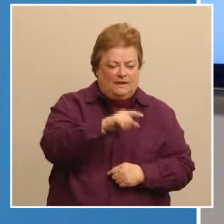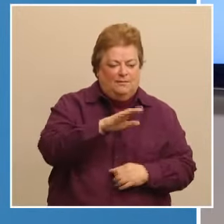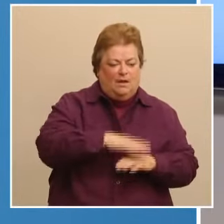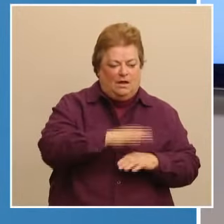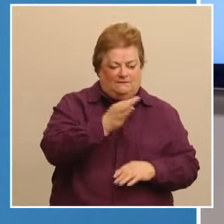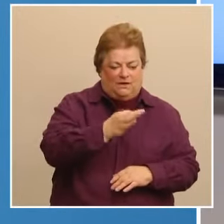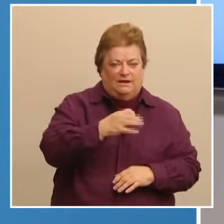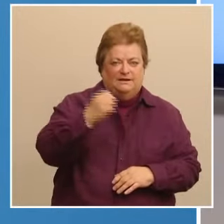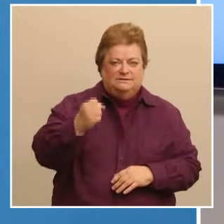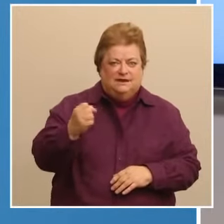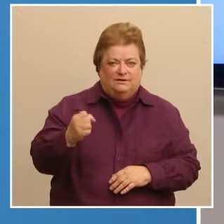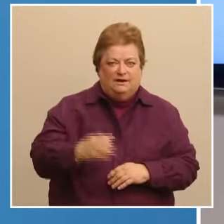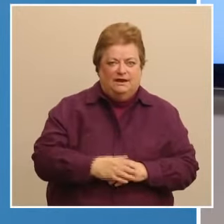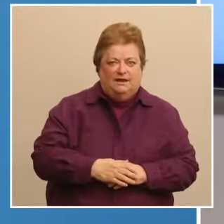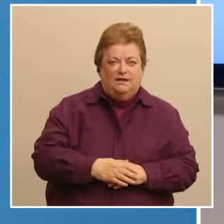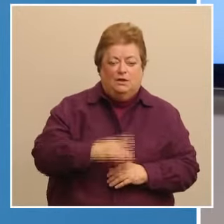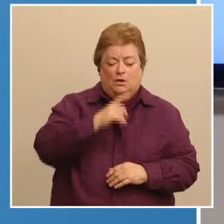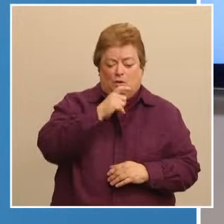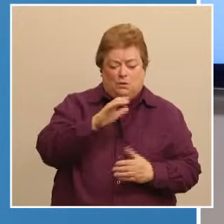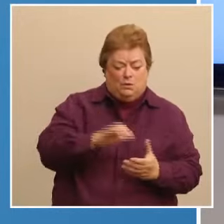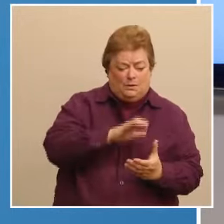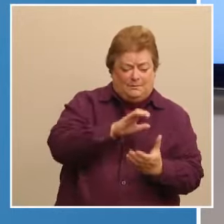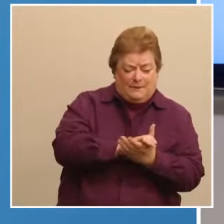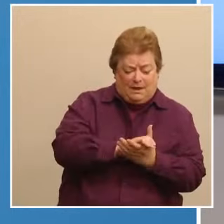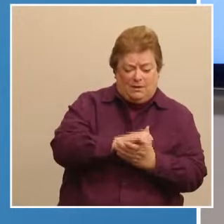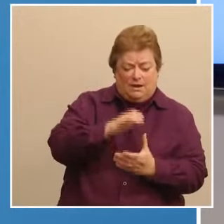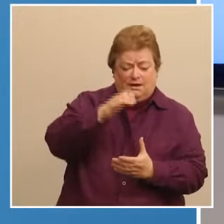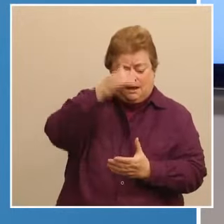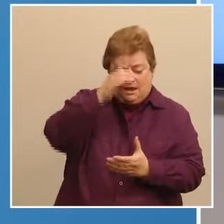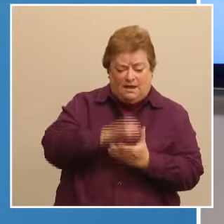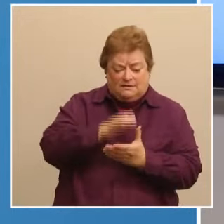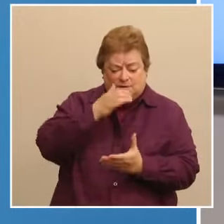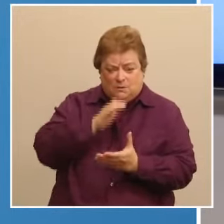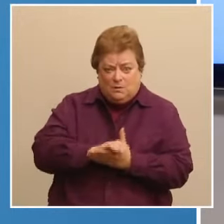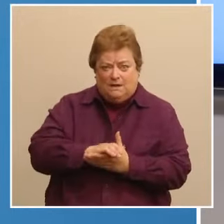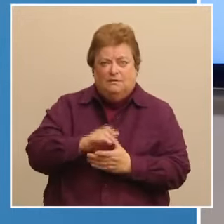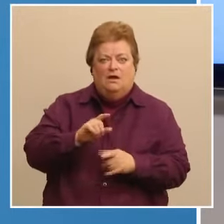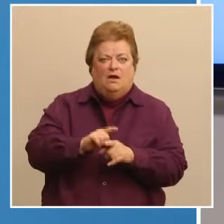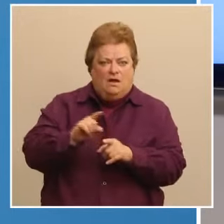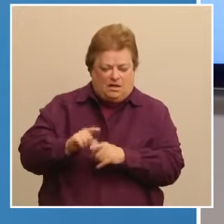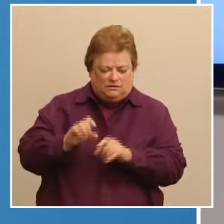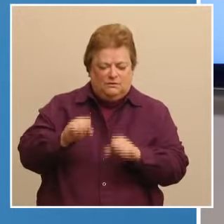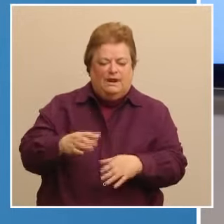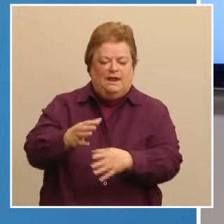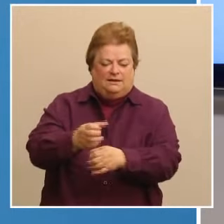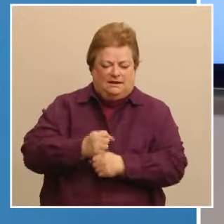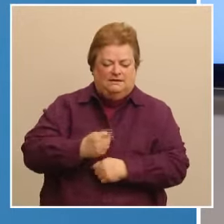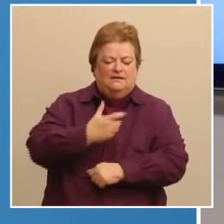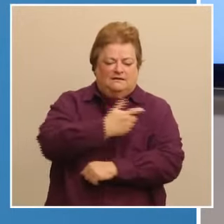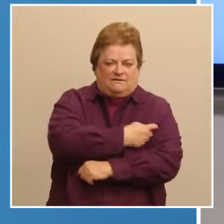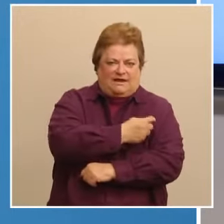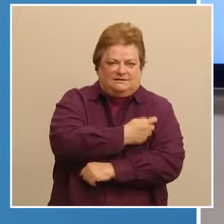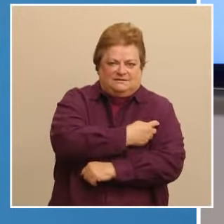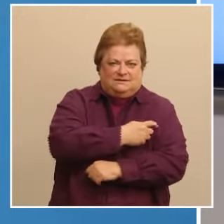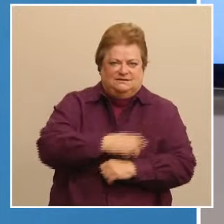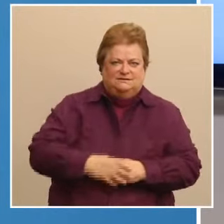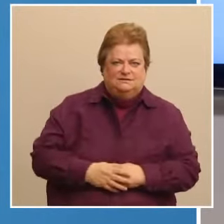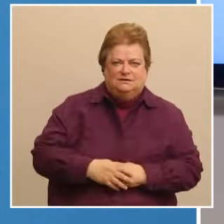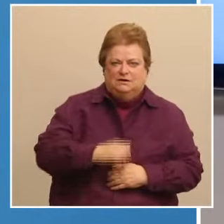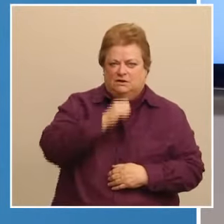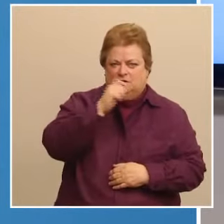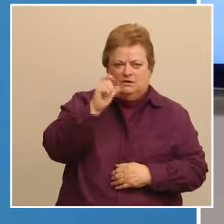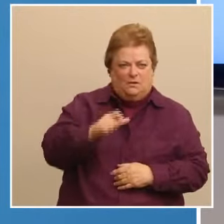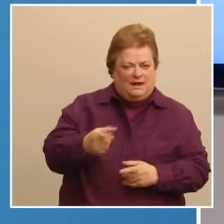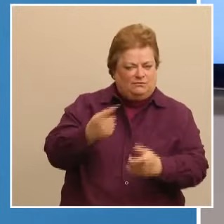and Saturday. Spouses of those in this age group will also be eligible to receive the vaccine. There is no need to